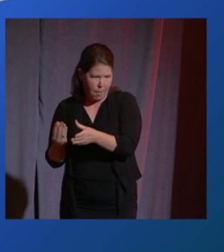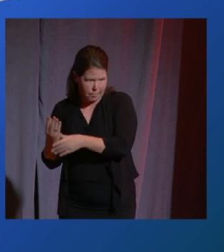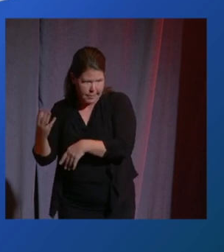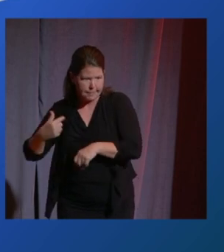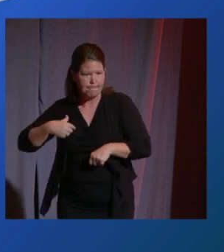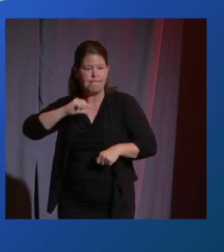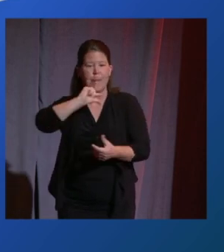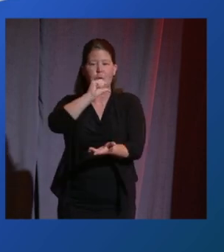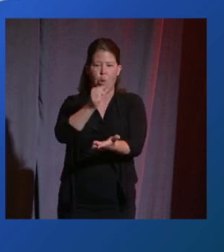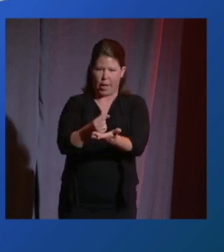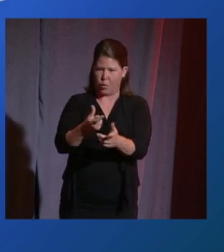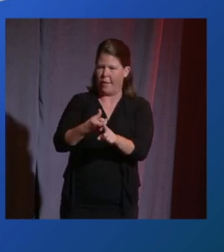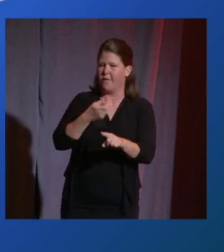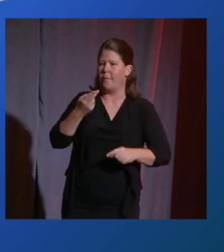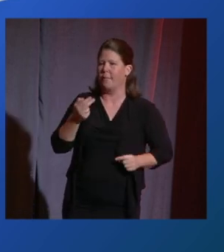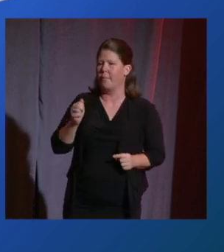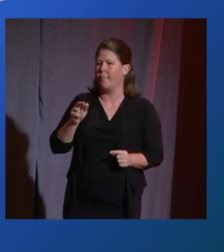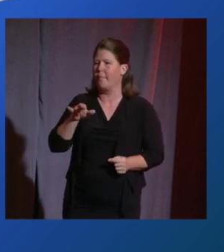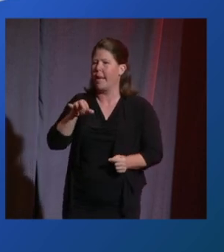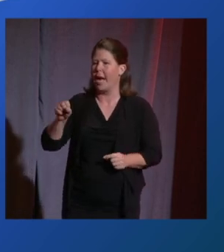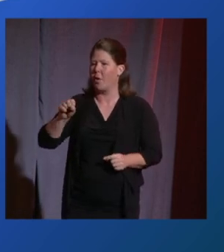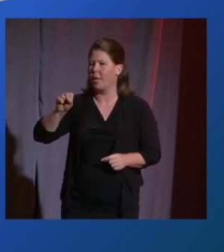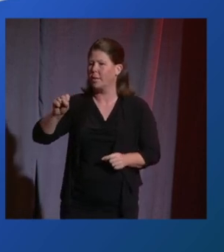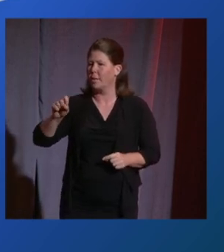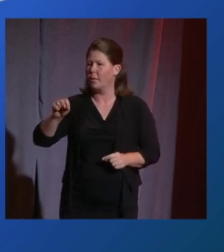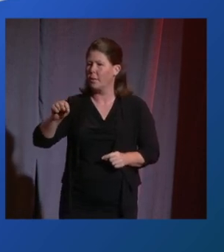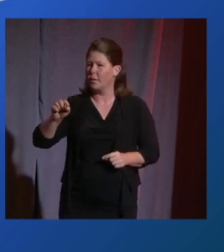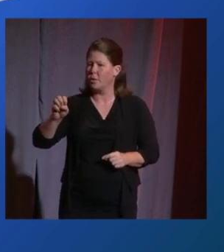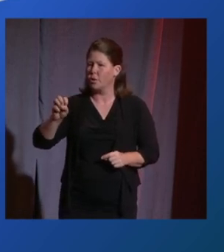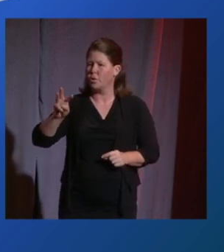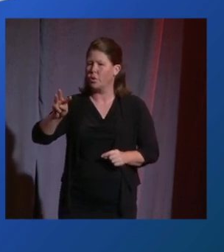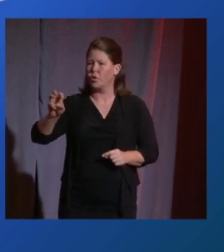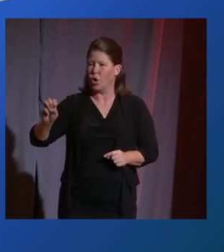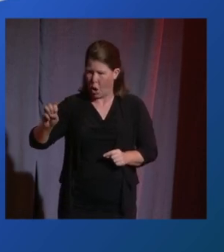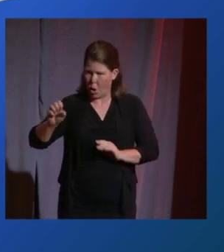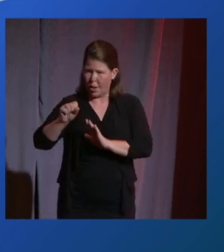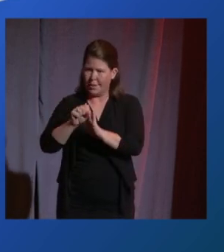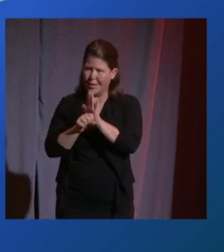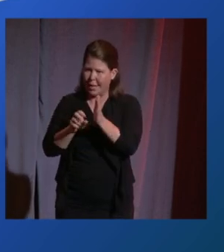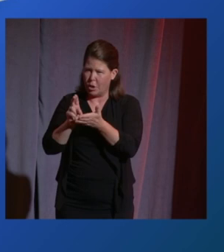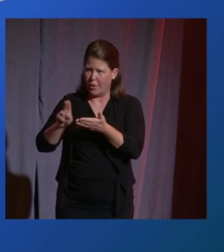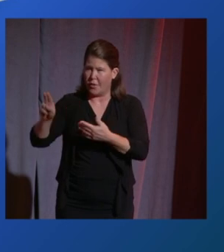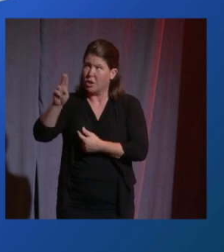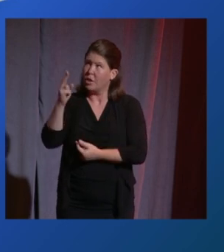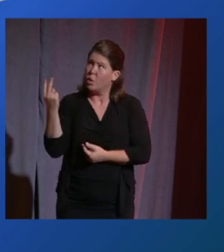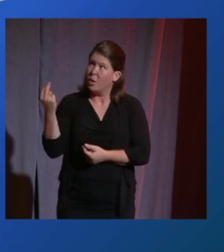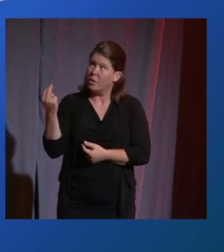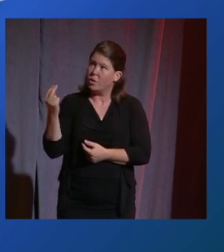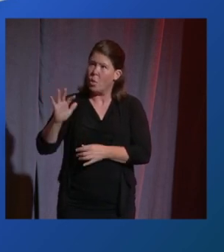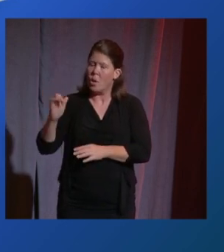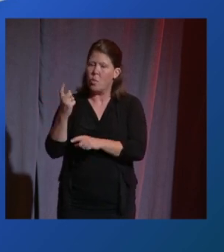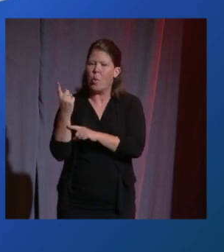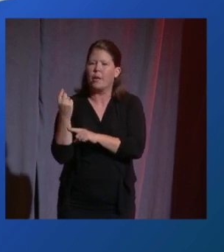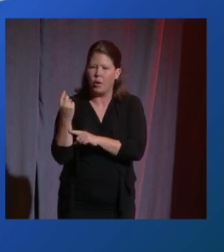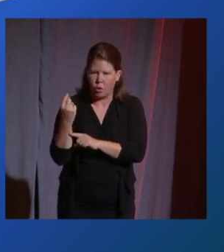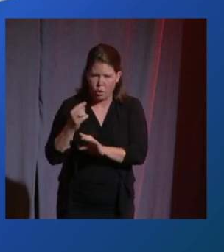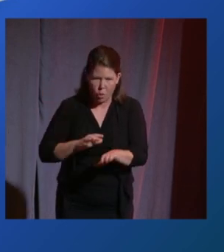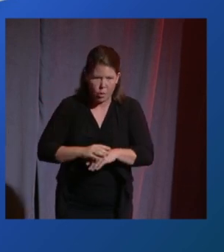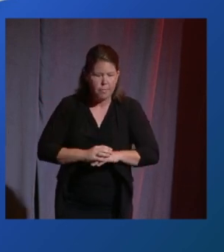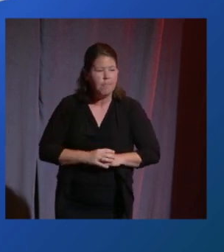University just about two years ago one year ago but uh now what got me into